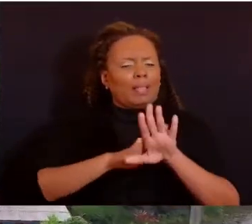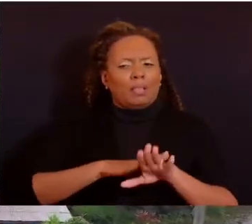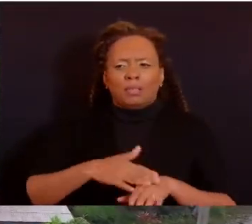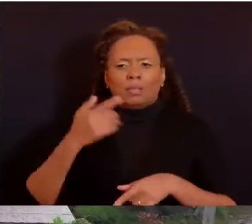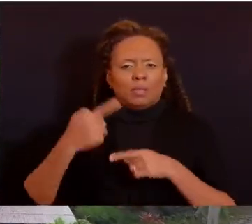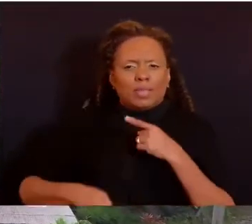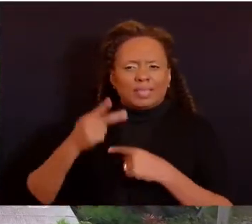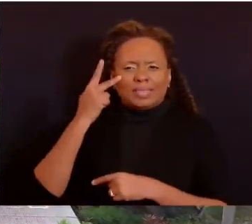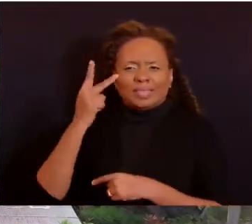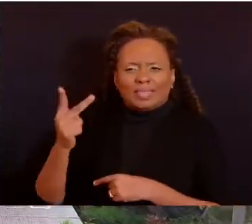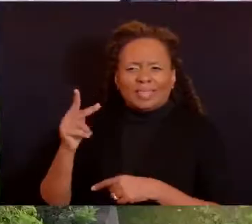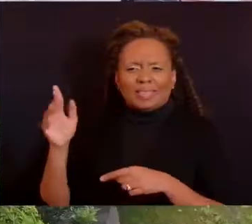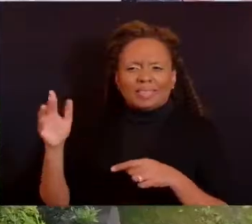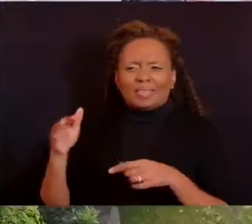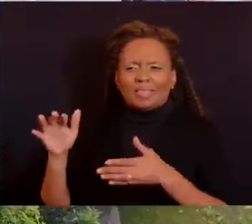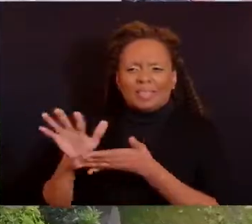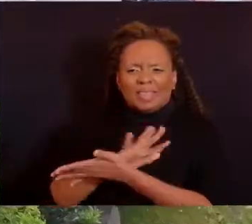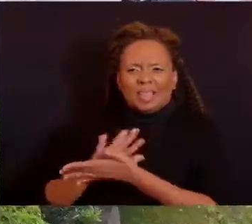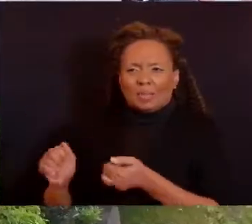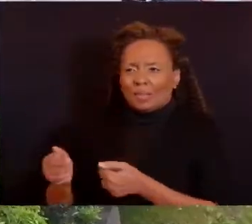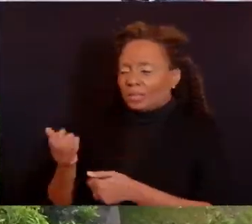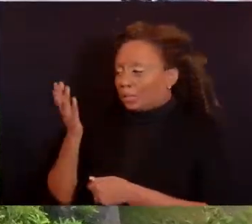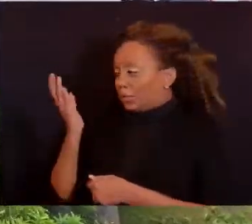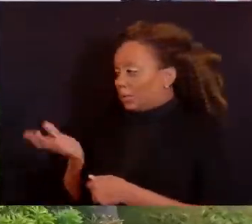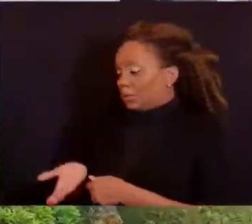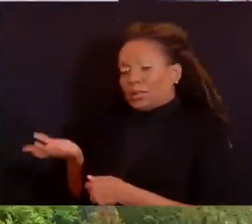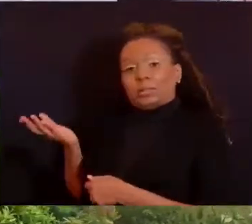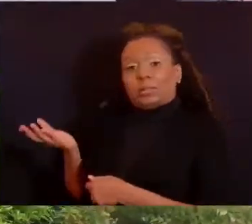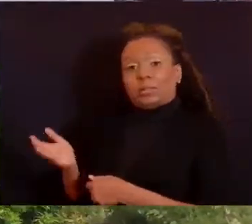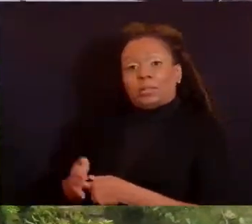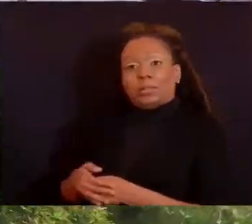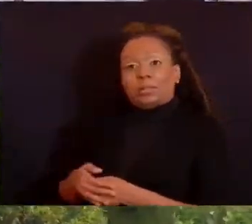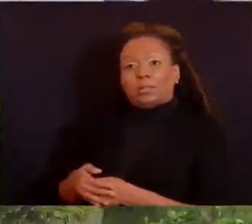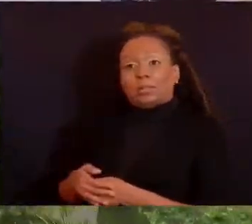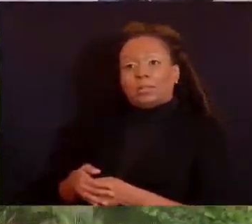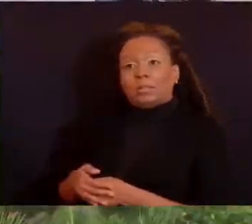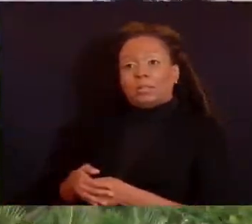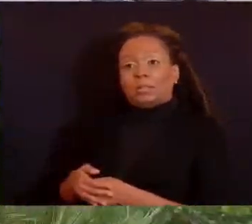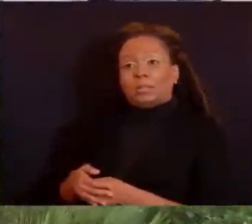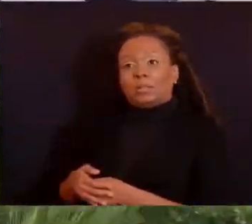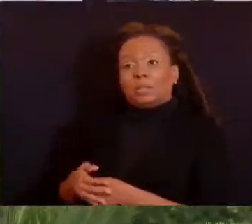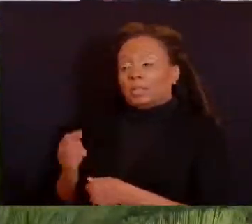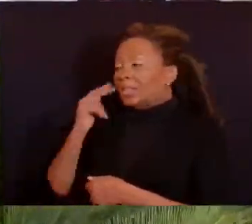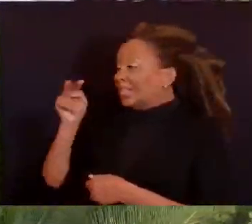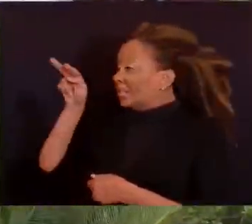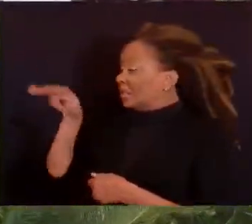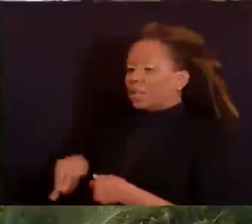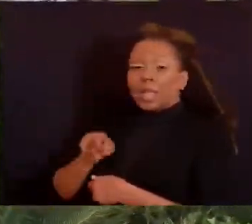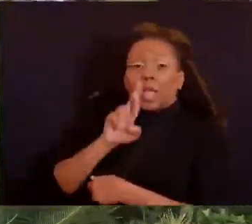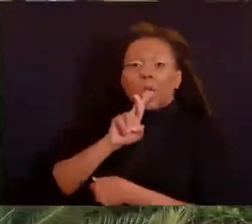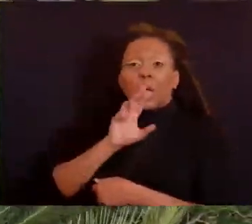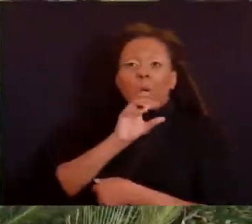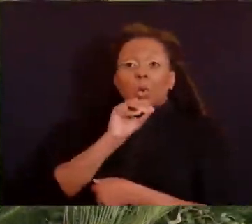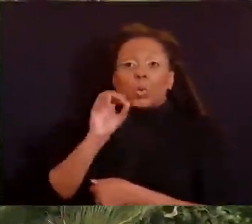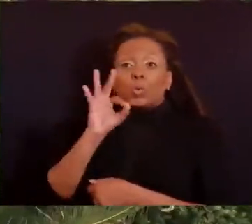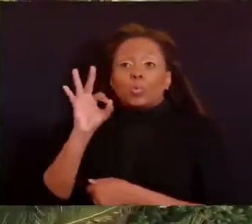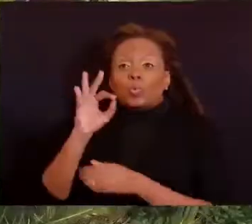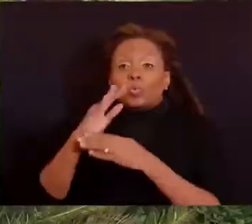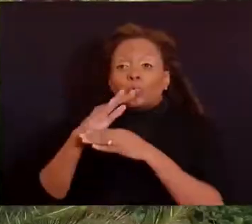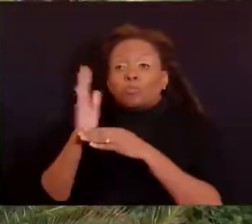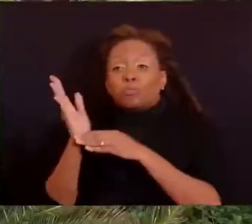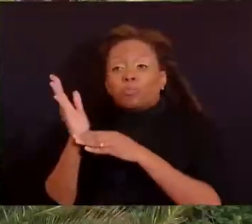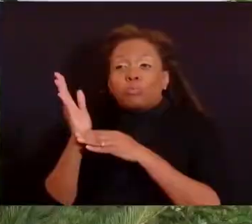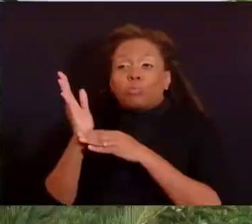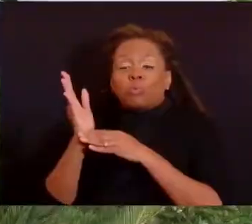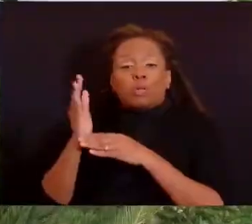see fully the damage on that house there, but basically, look at the side there, you can see the roof off on the side. The house